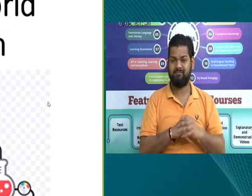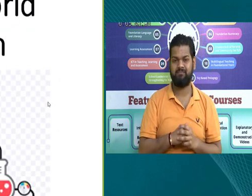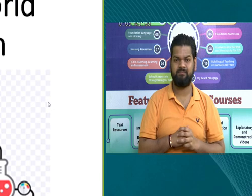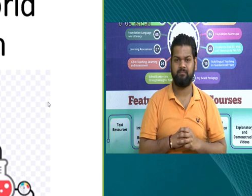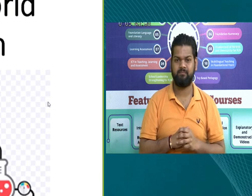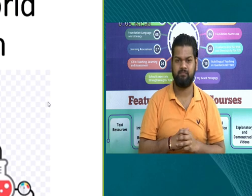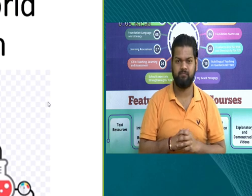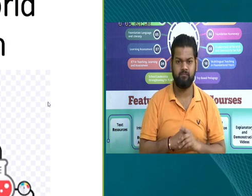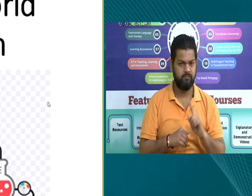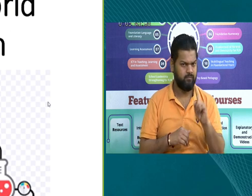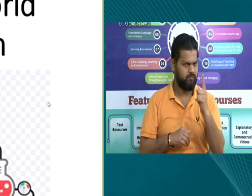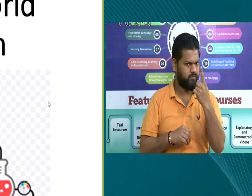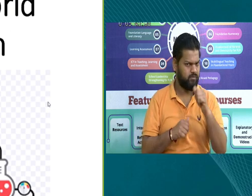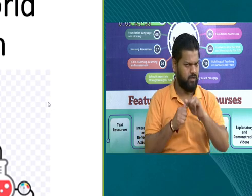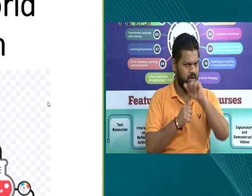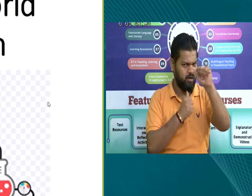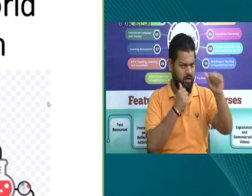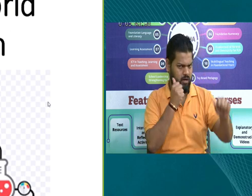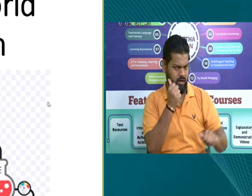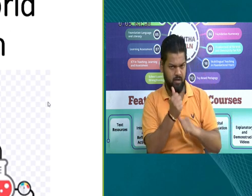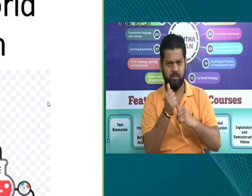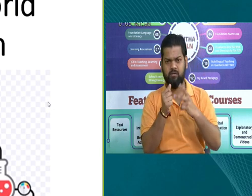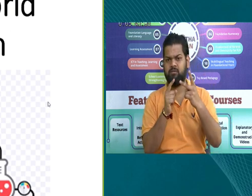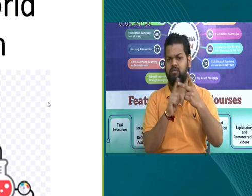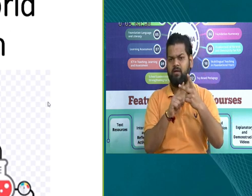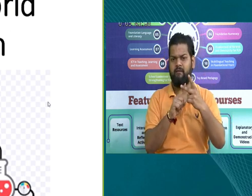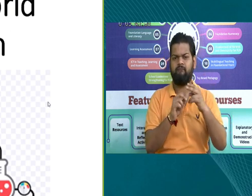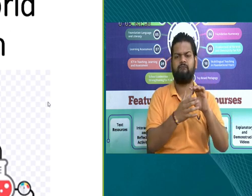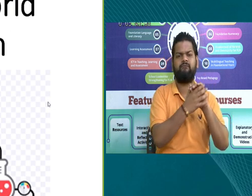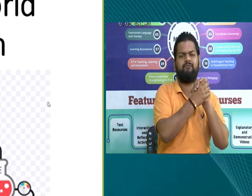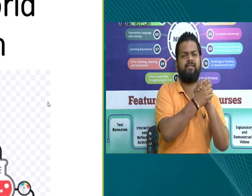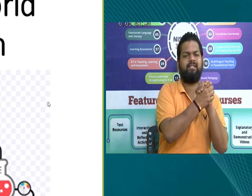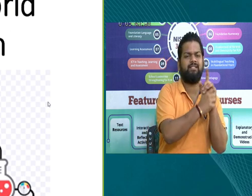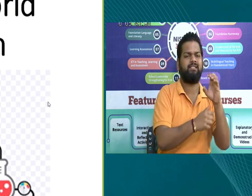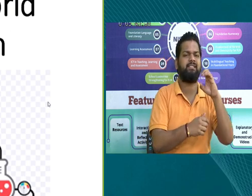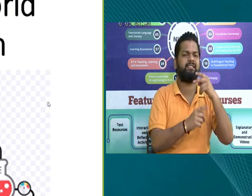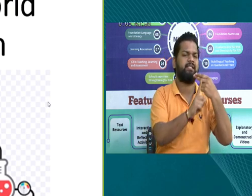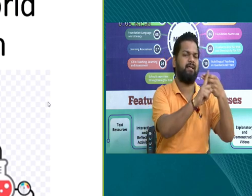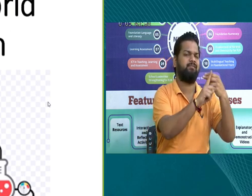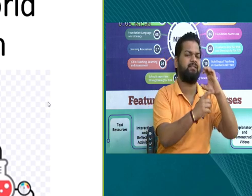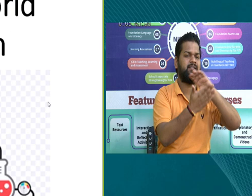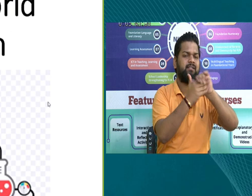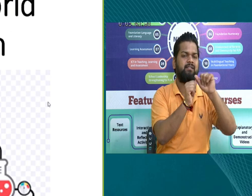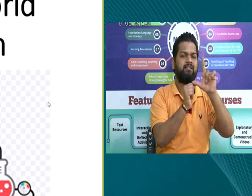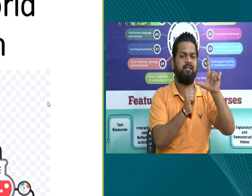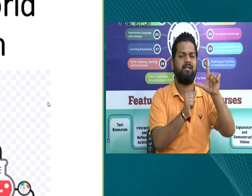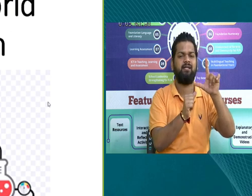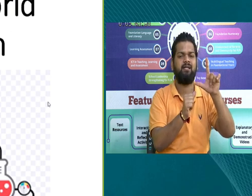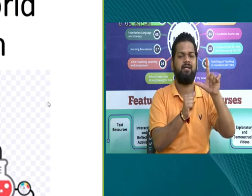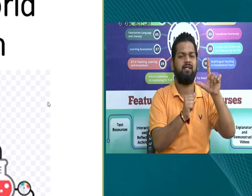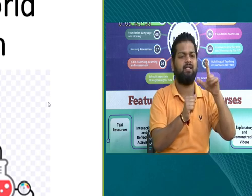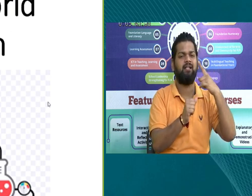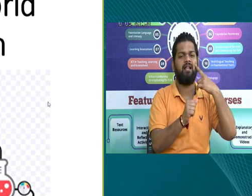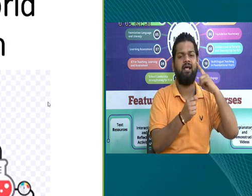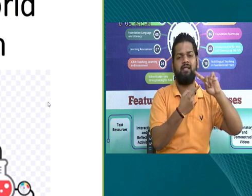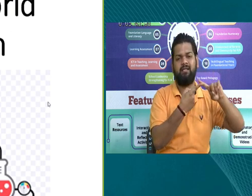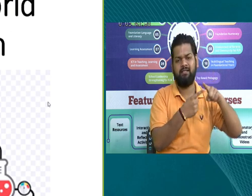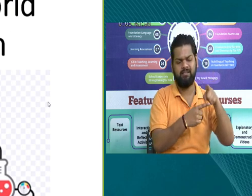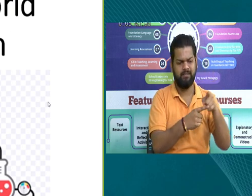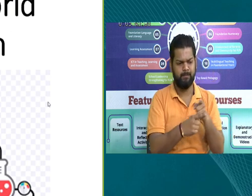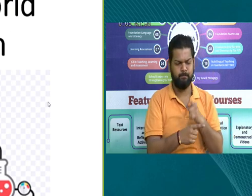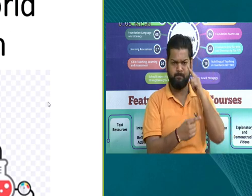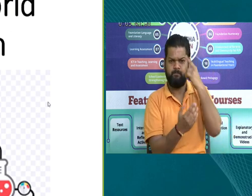One of his assistant and friend, Charlie, then he suggested him something. Charlie